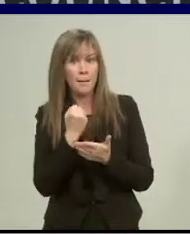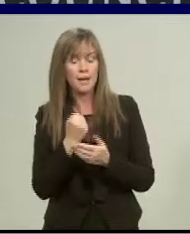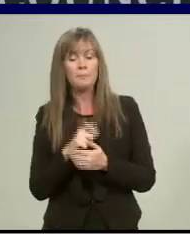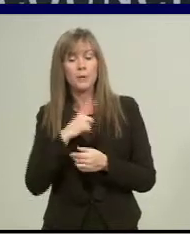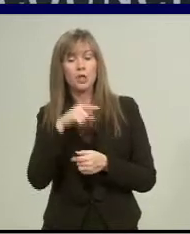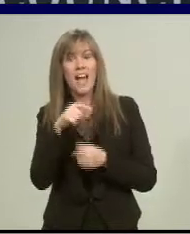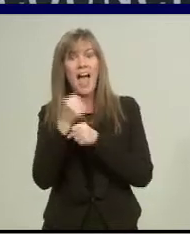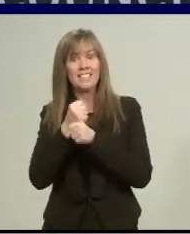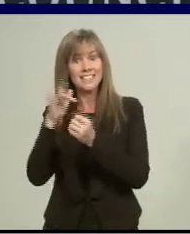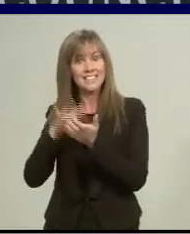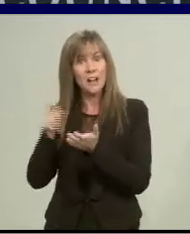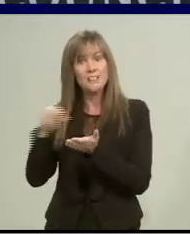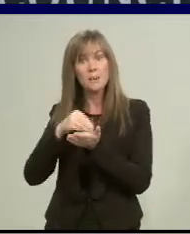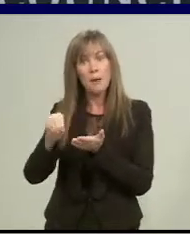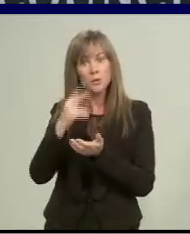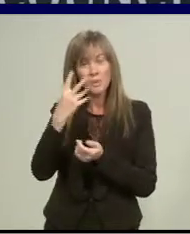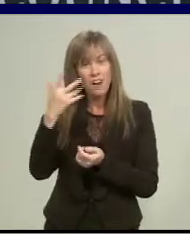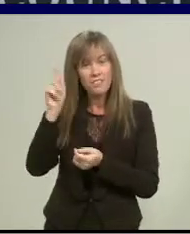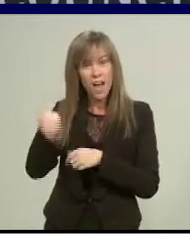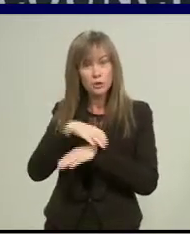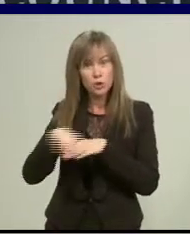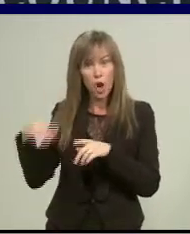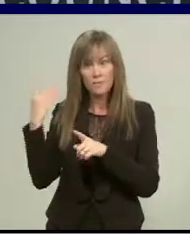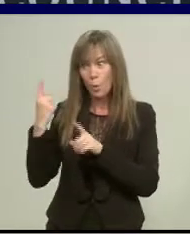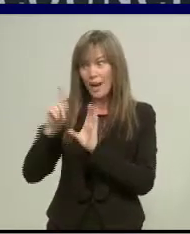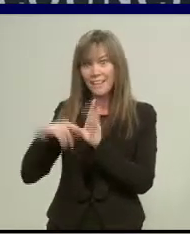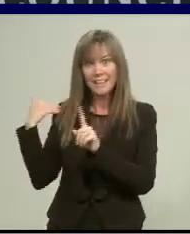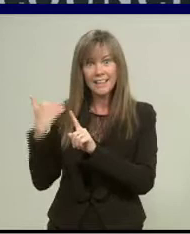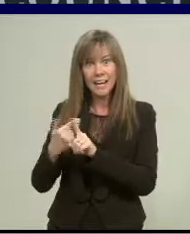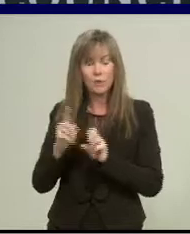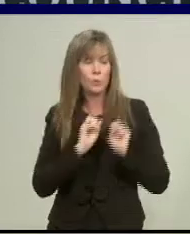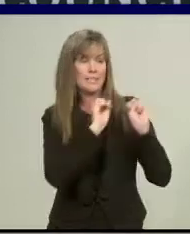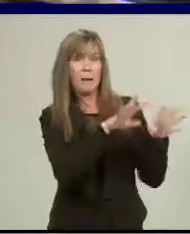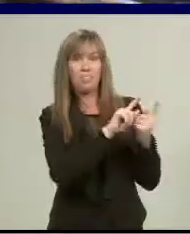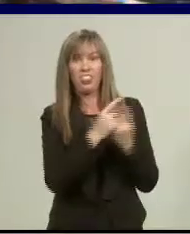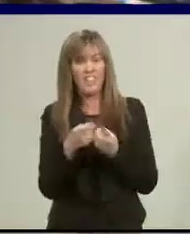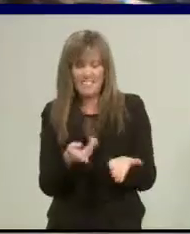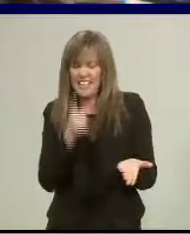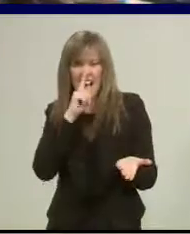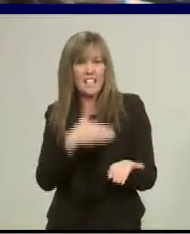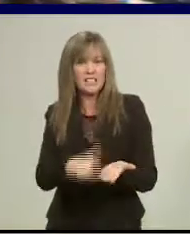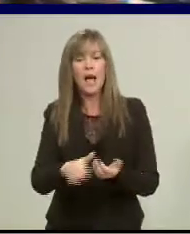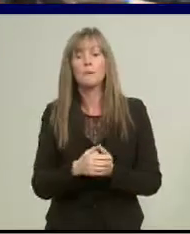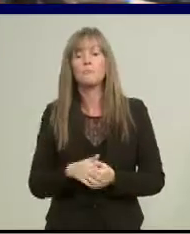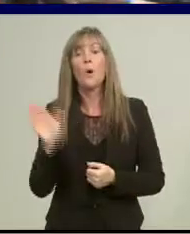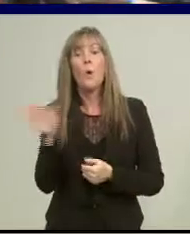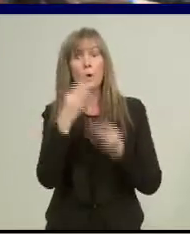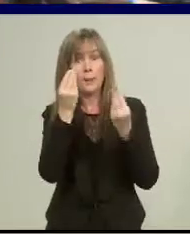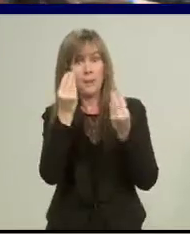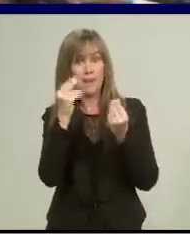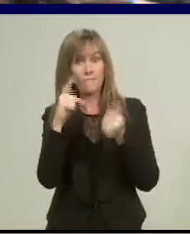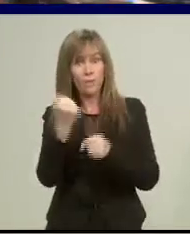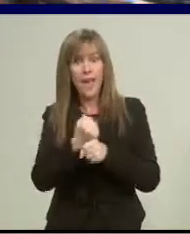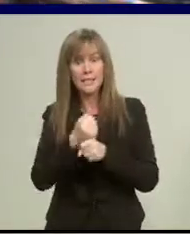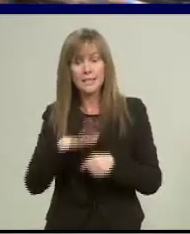paid $25,000 in the past year to dump items that aren't up to scratch. All the money we make here in the Addington area, the